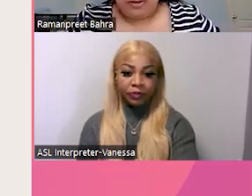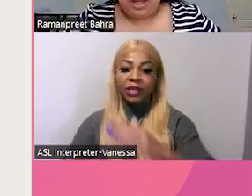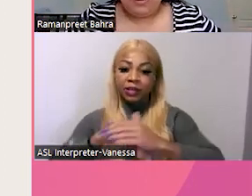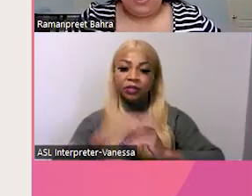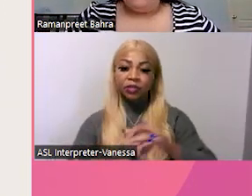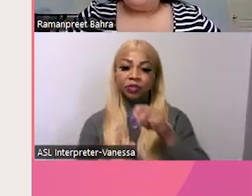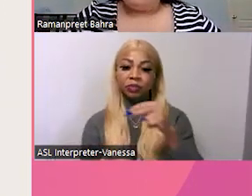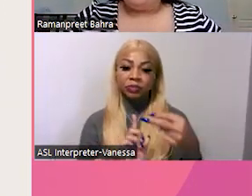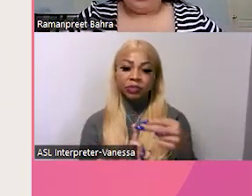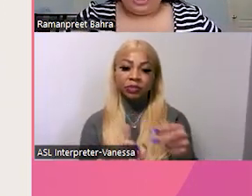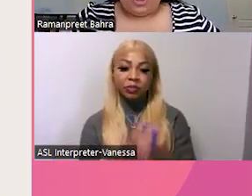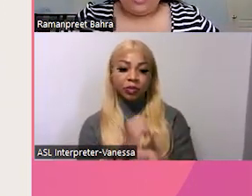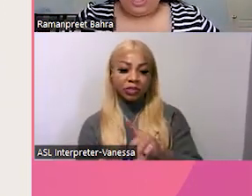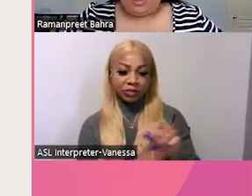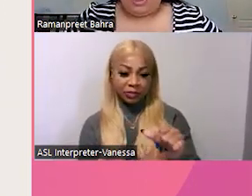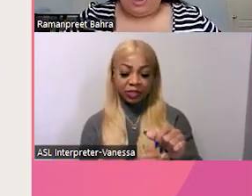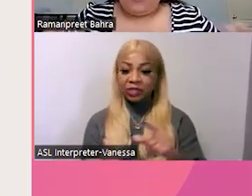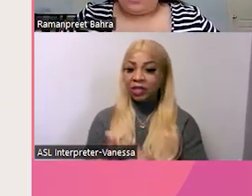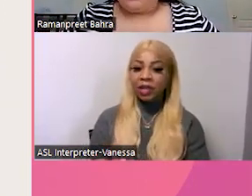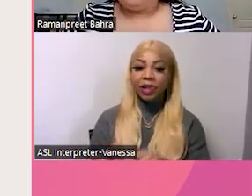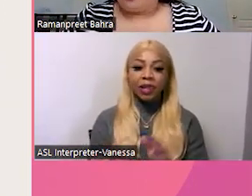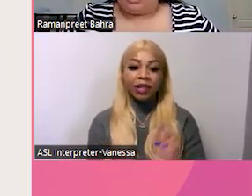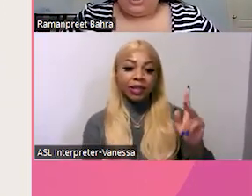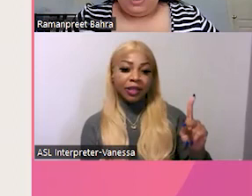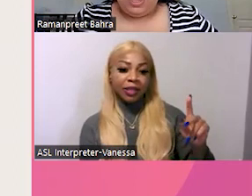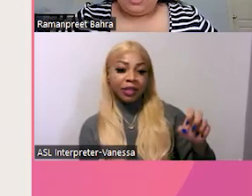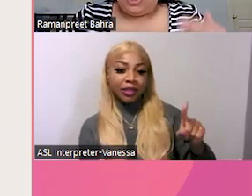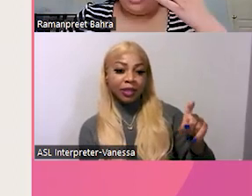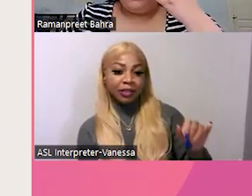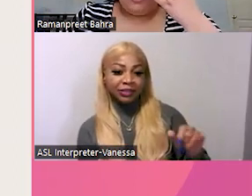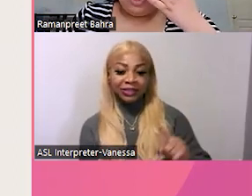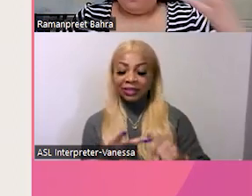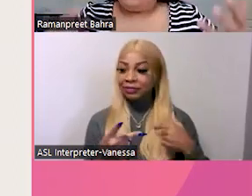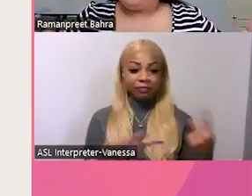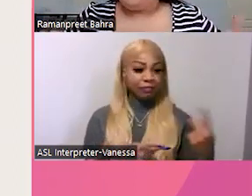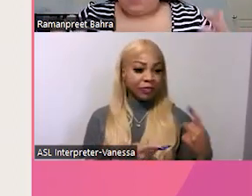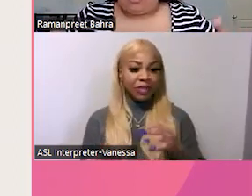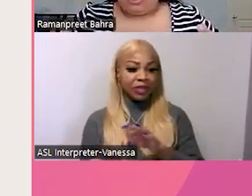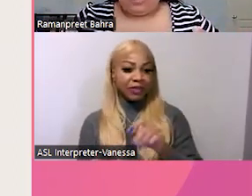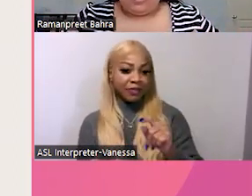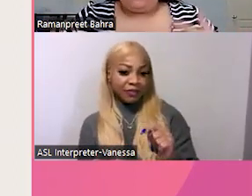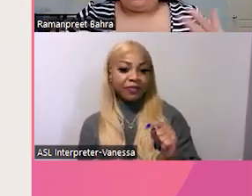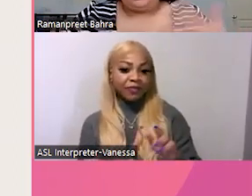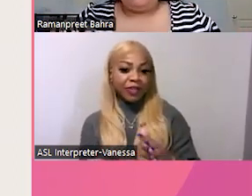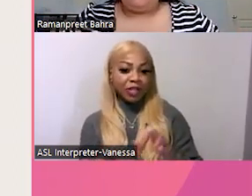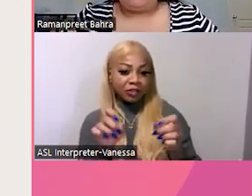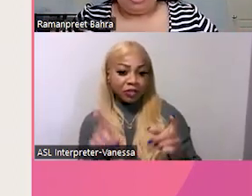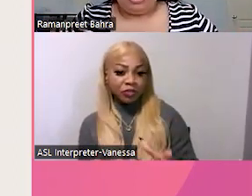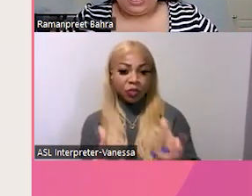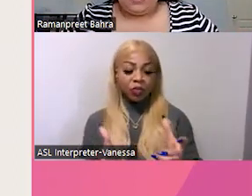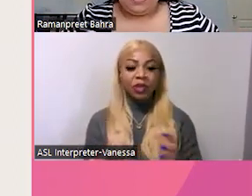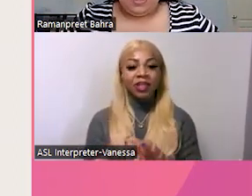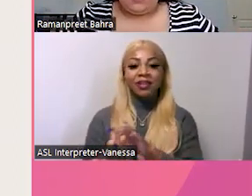justice movements. Both Kelsey and I are fat studies scholars that work towards building fat justice following an